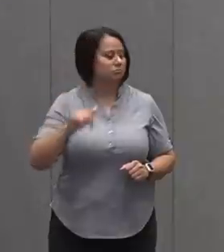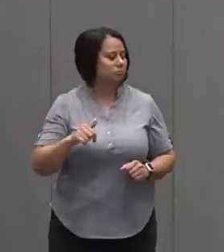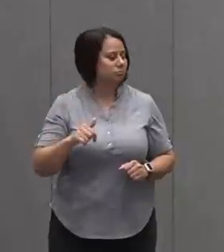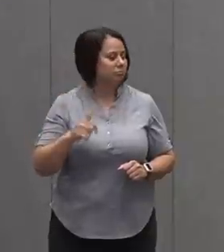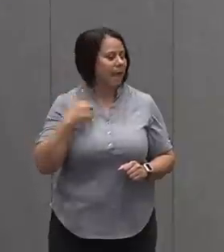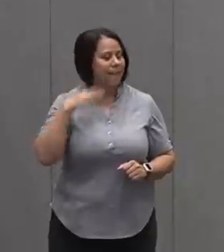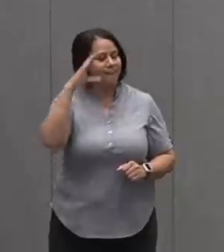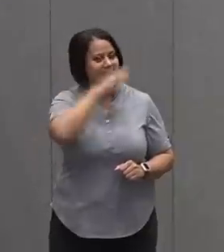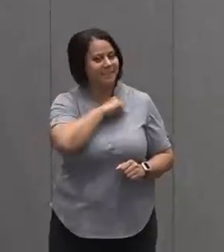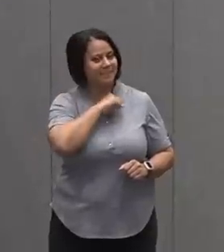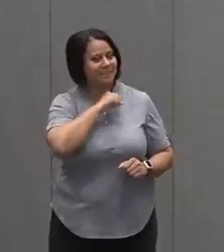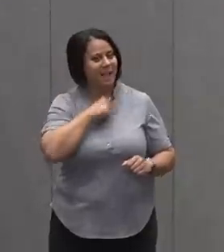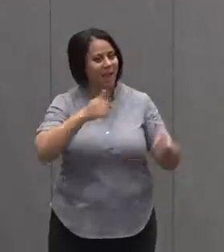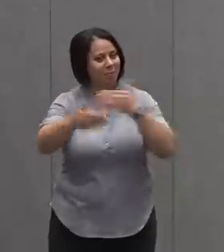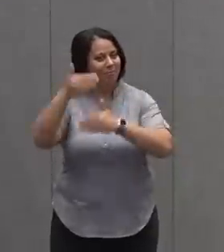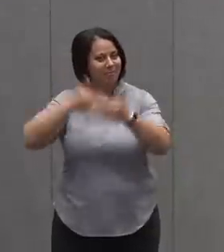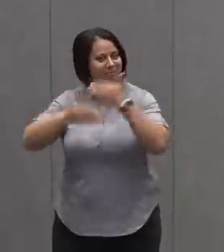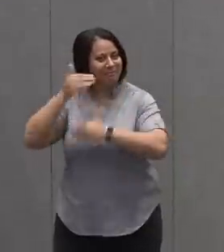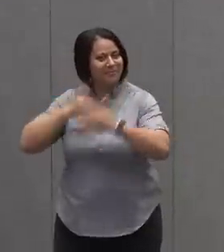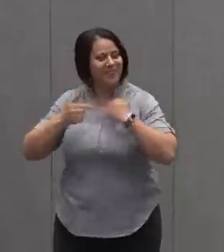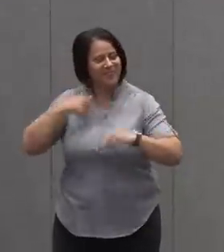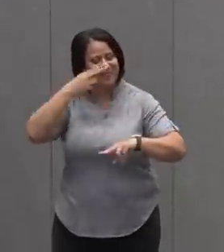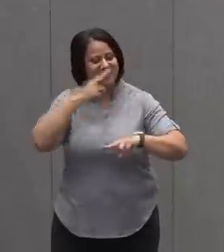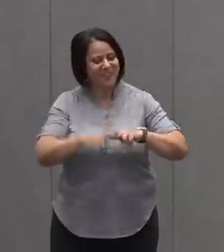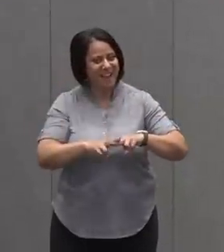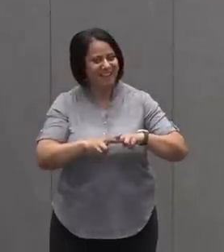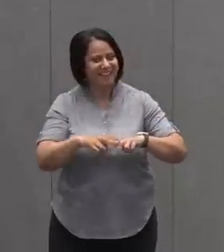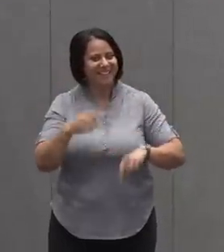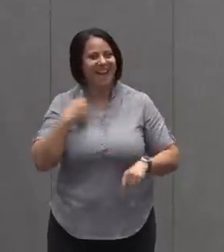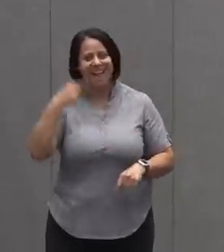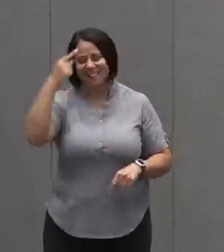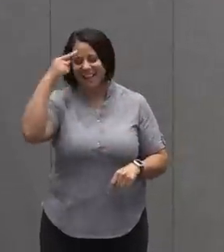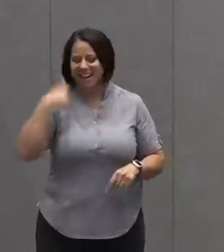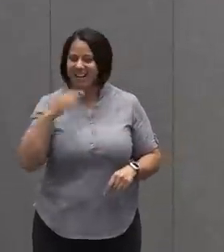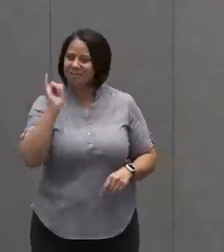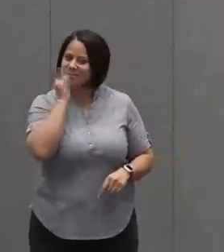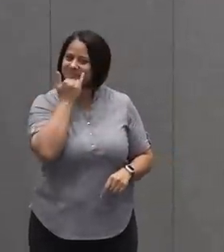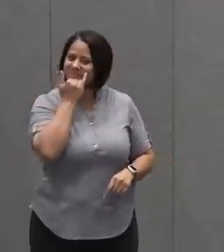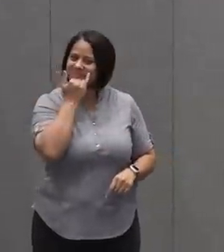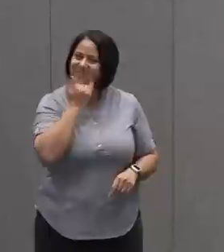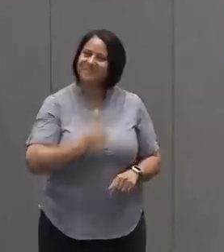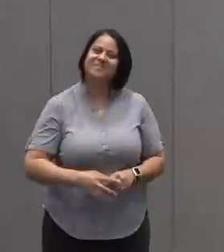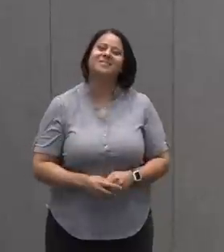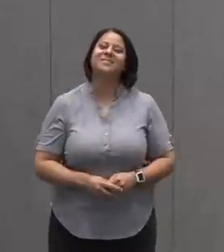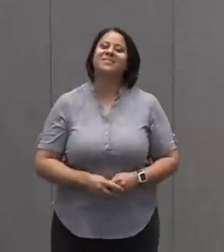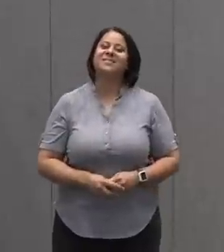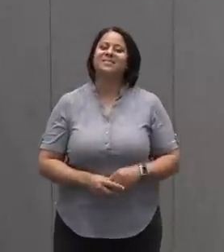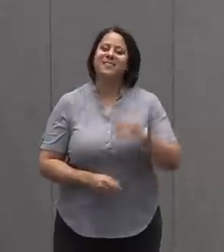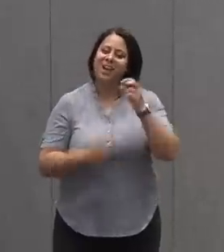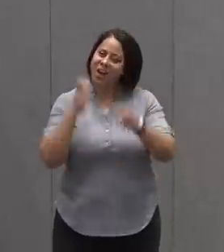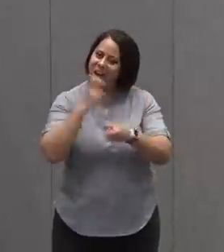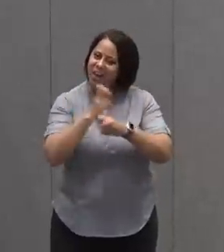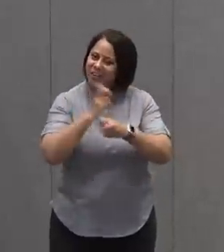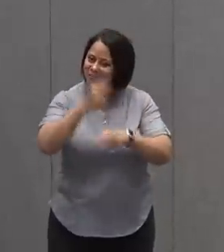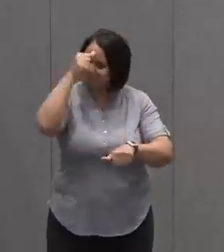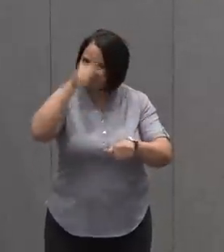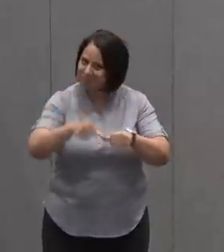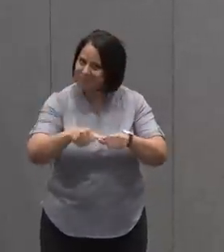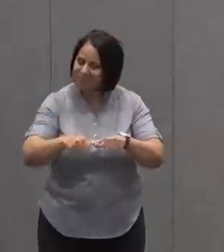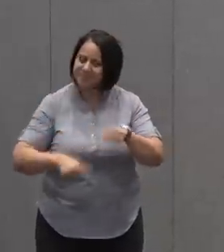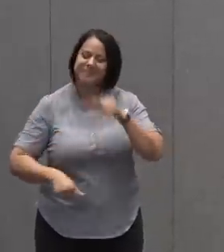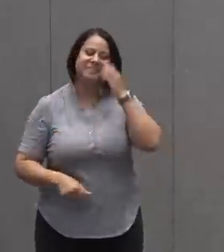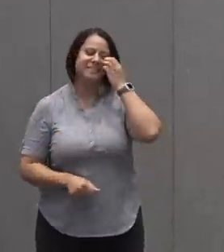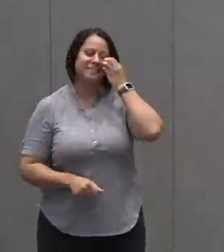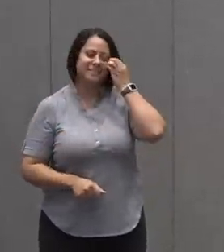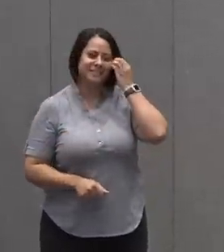far, but that was just so much fun. I thought I was going to mess up right there at the decade. And we're going to get out of breath counting back. Yes,